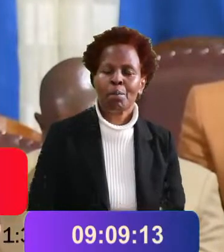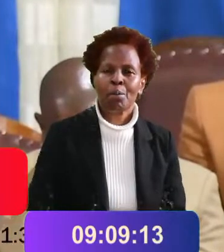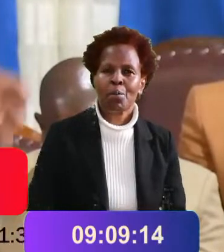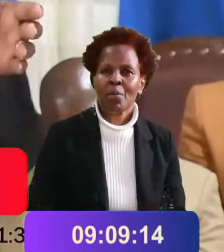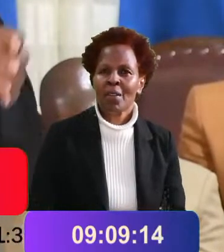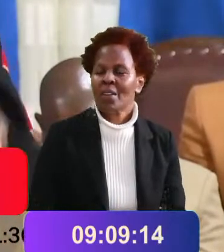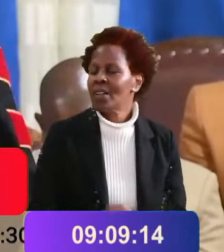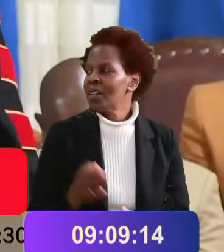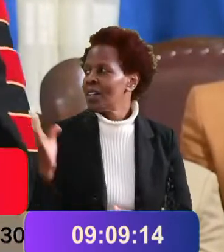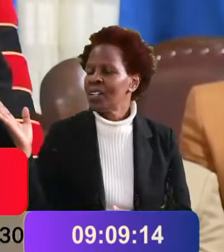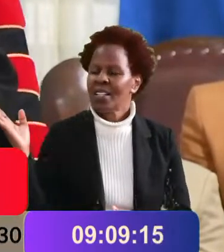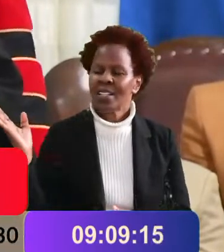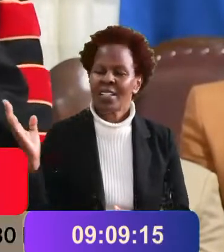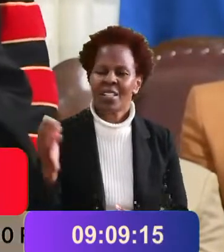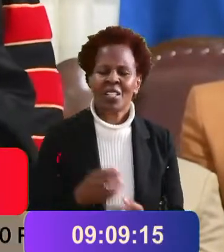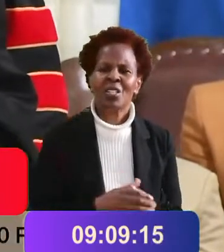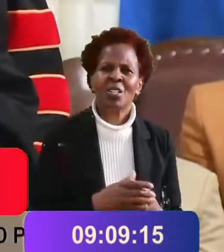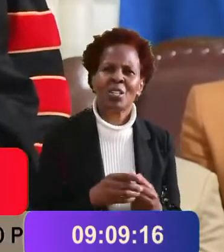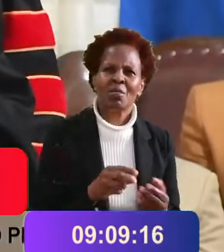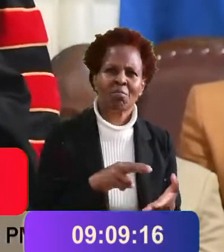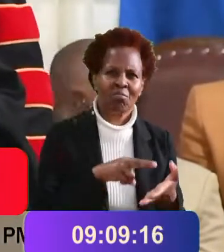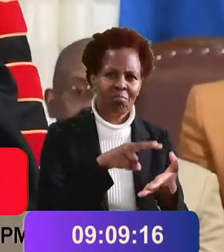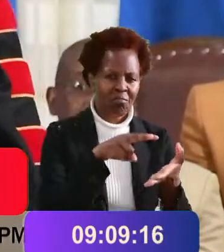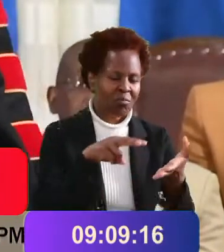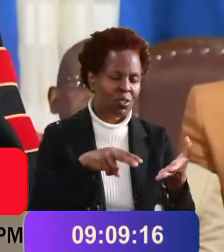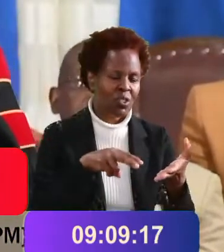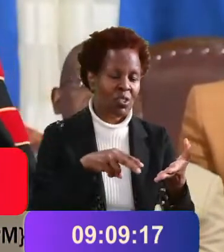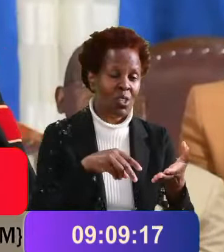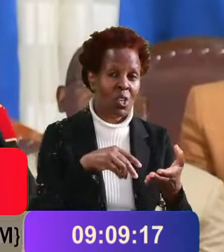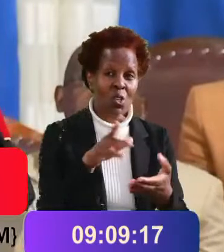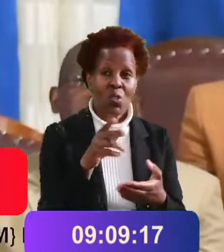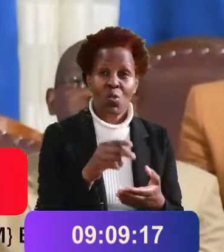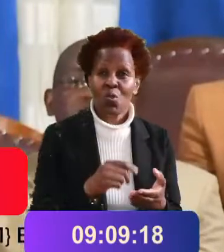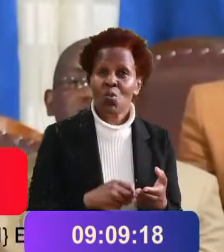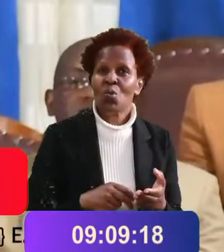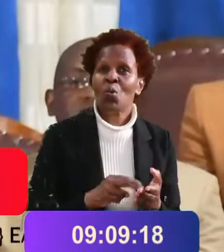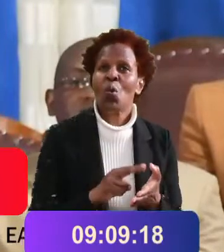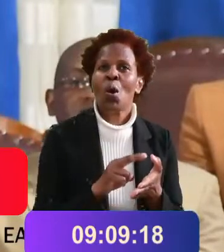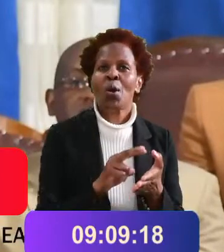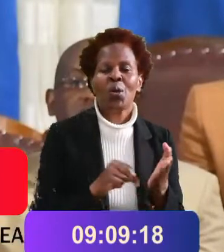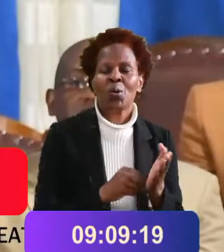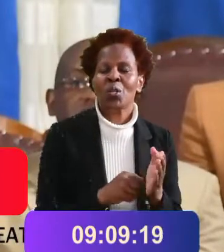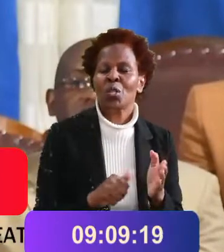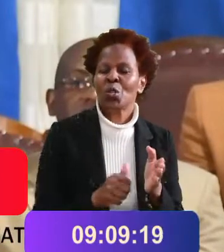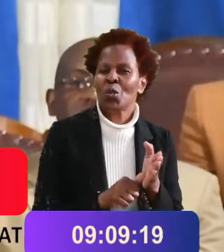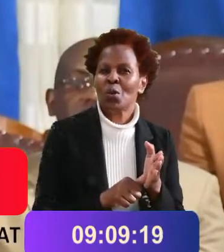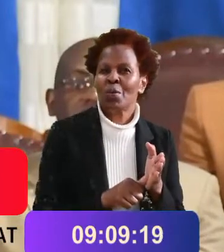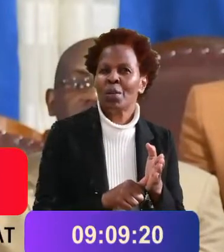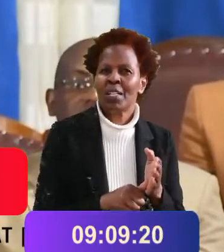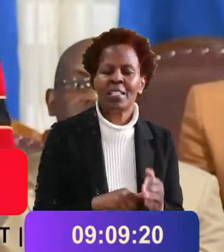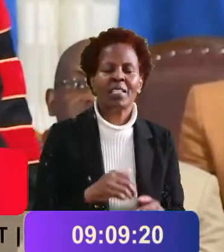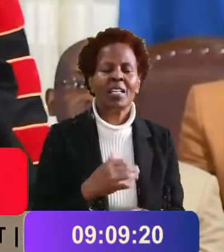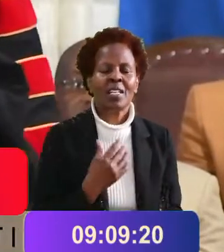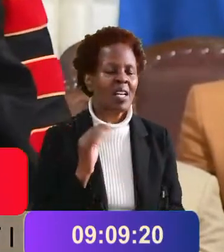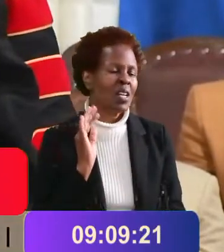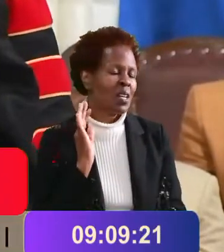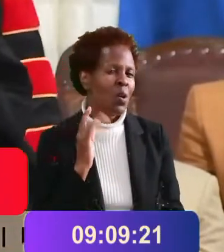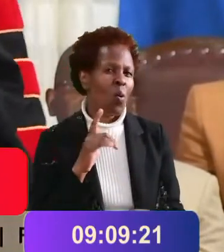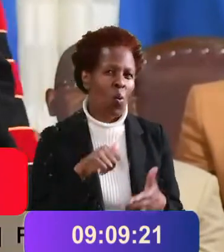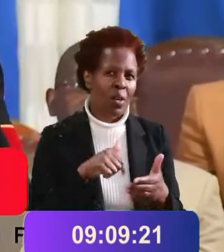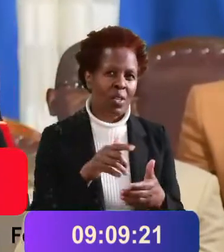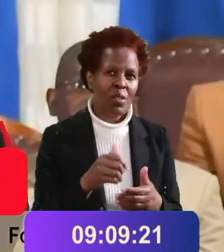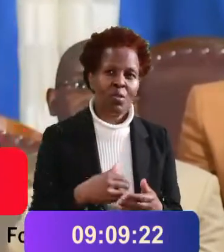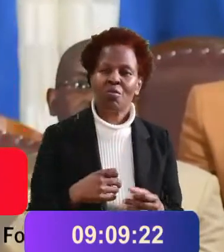I went to your YouTube page this last week just to see what the minister last Sunday